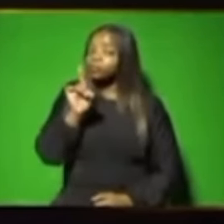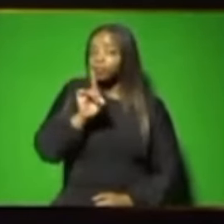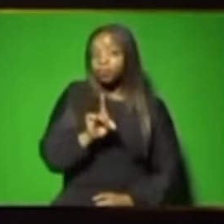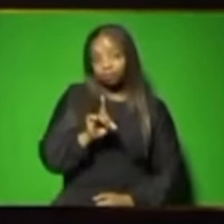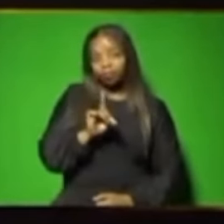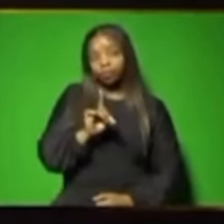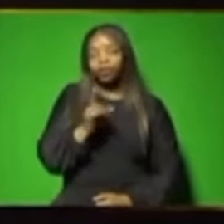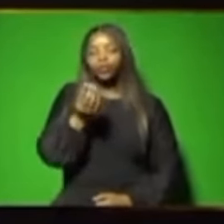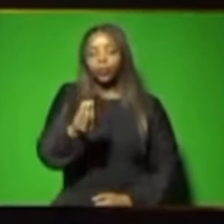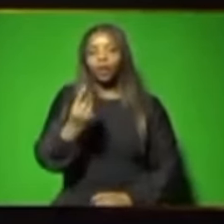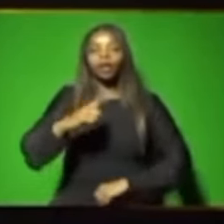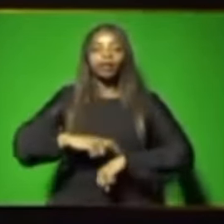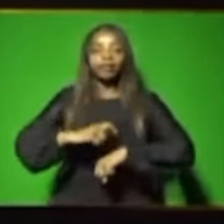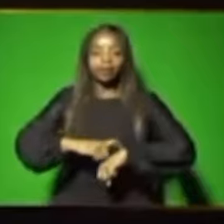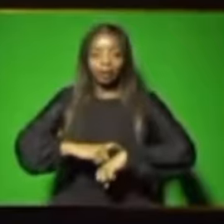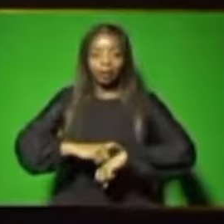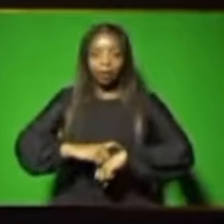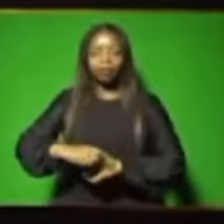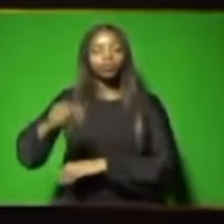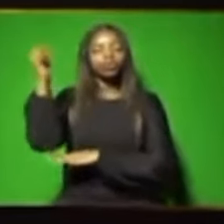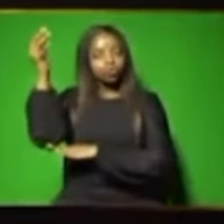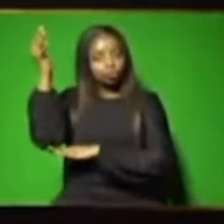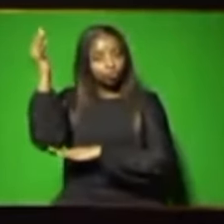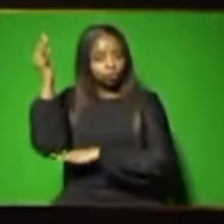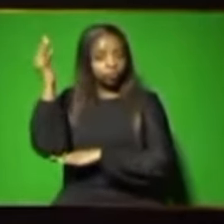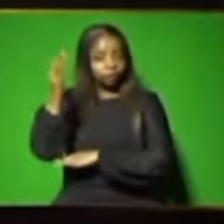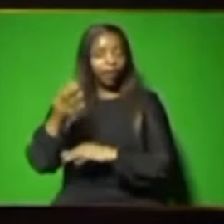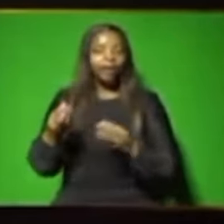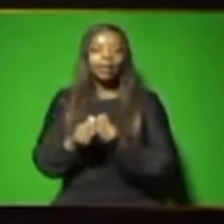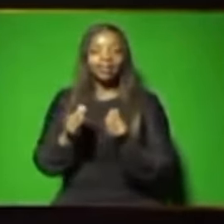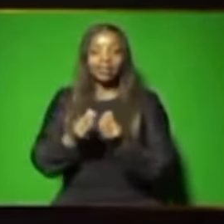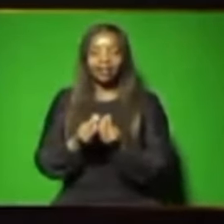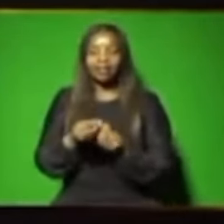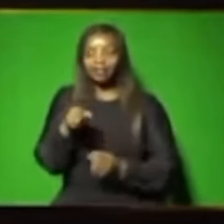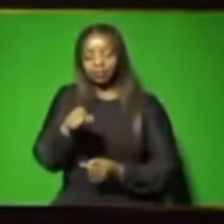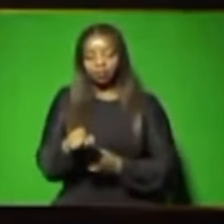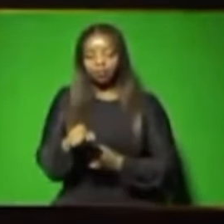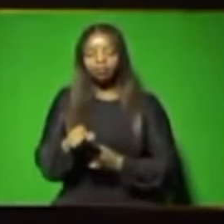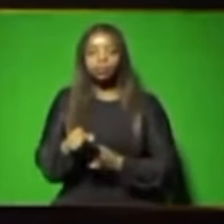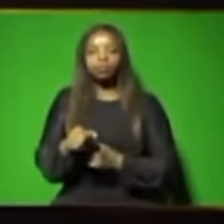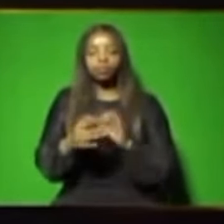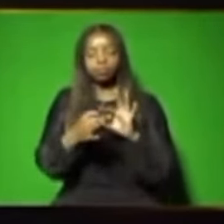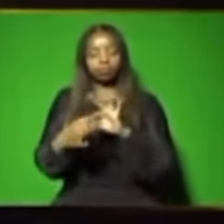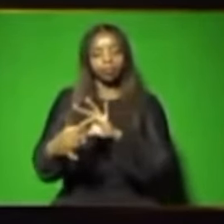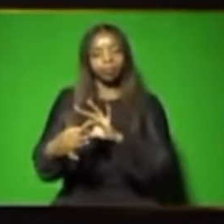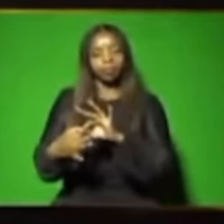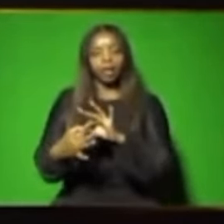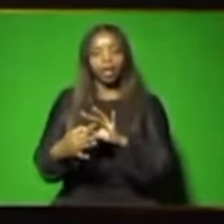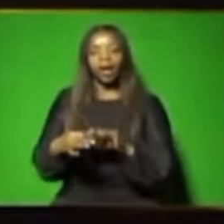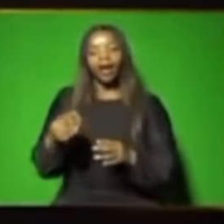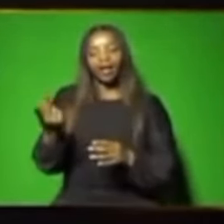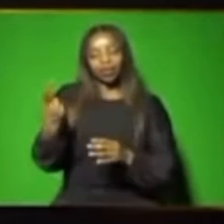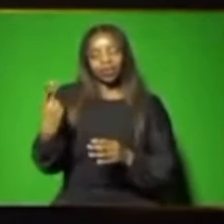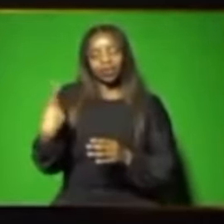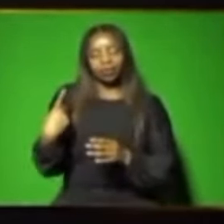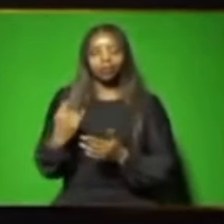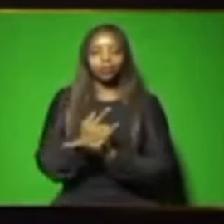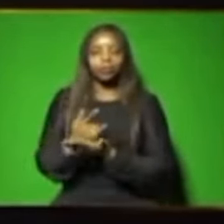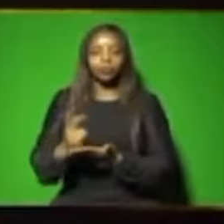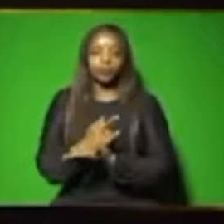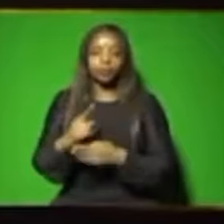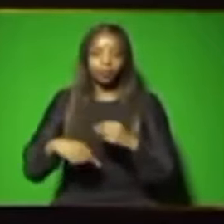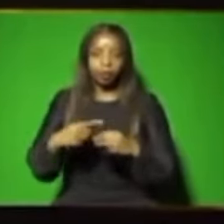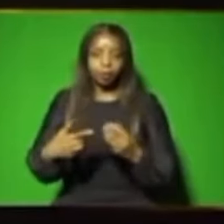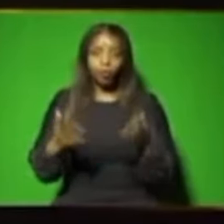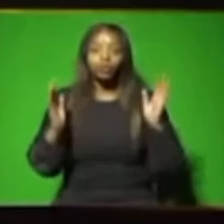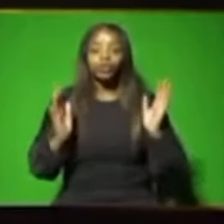nako ya gore o bolele ka seo se tla isang ditaba tsa rena kwa pele. You know, o ile wa ema